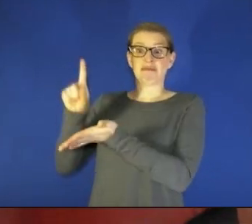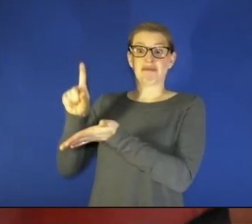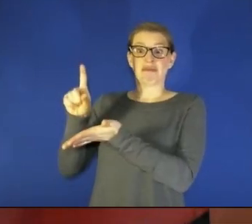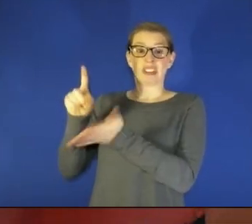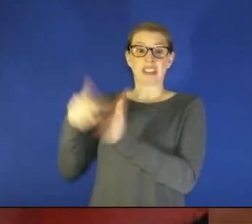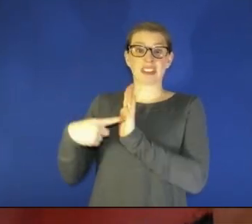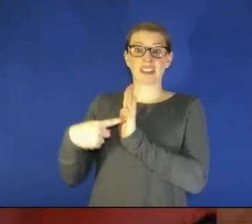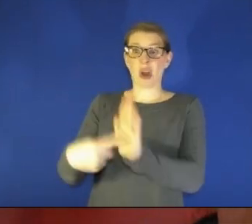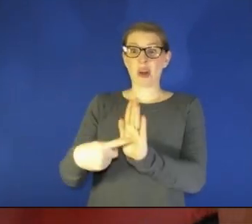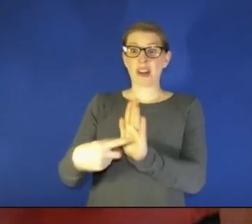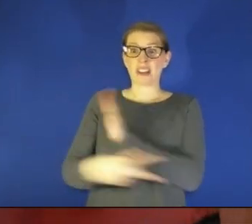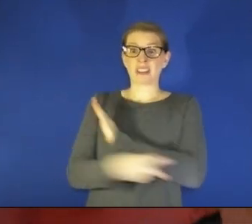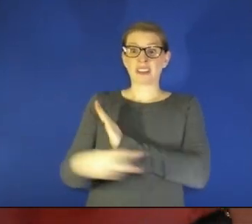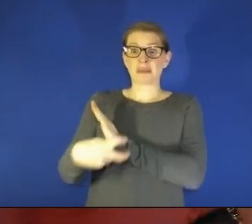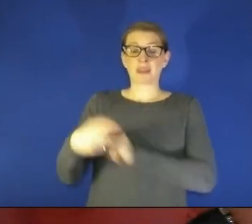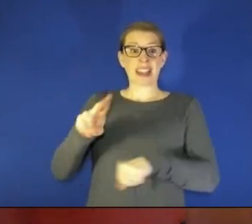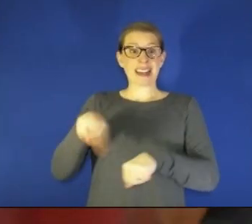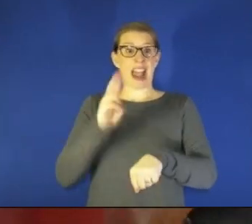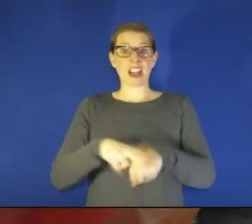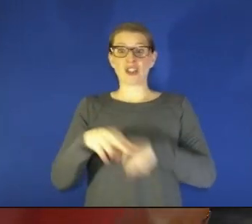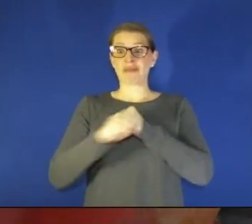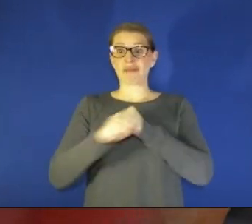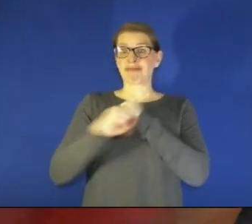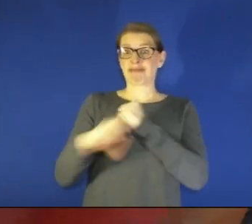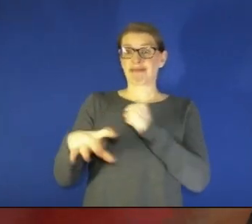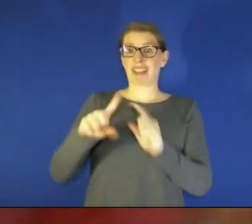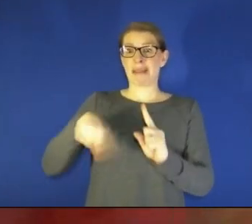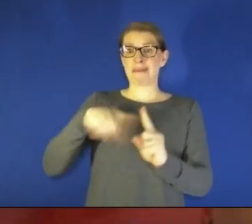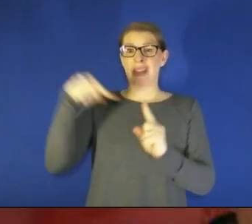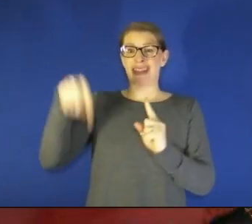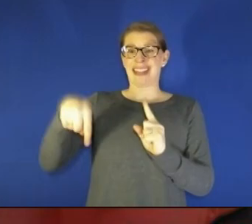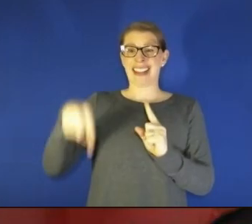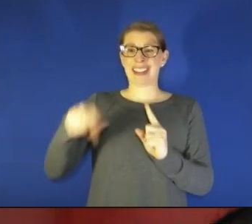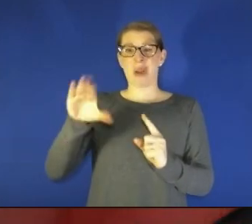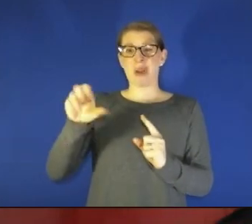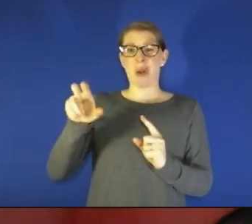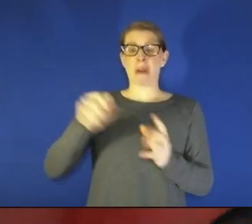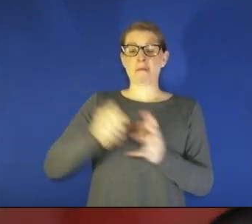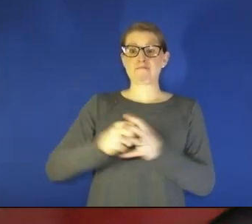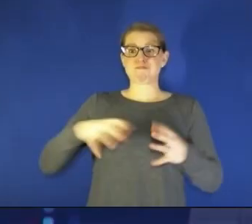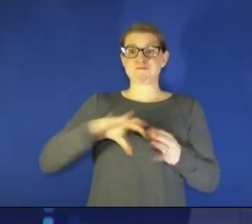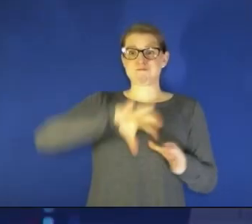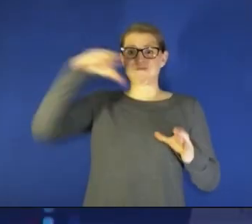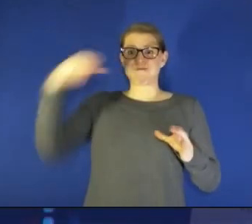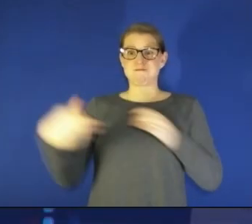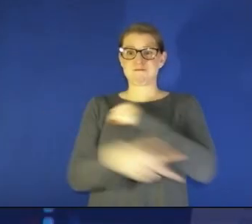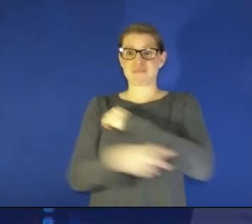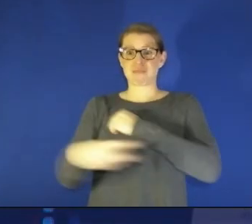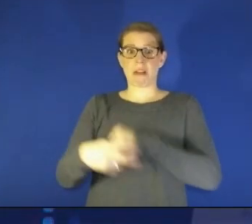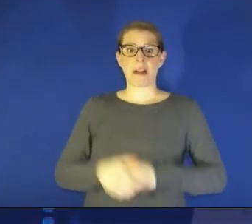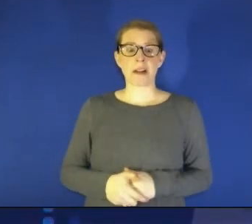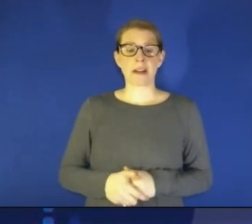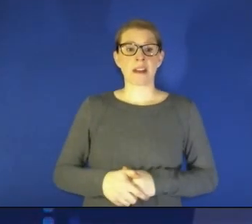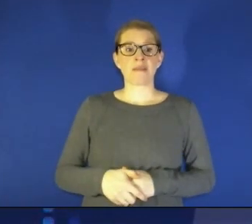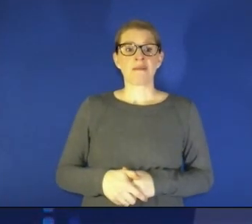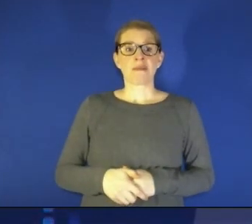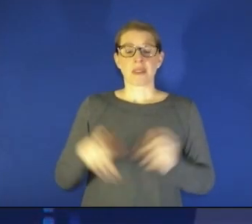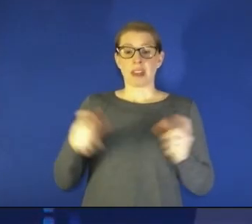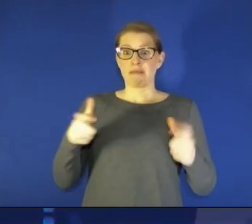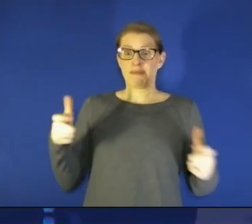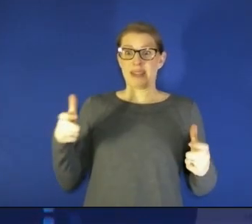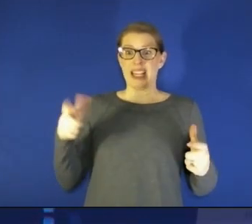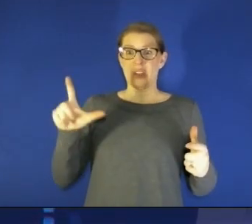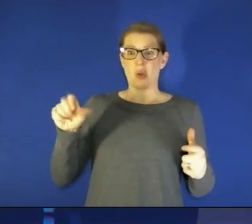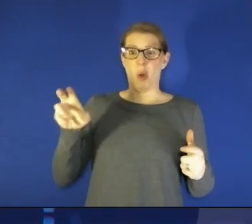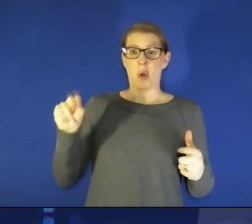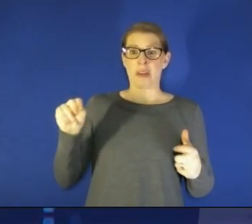other national coverage that we got here in Kansas City after the colon was stolen. A giant inflatable colon was stolen